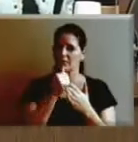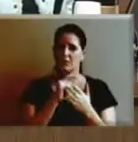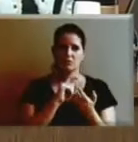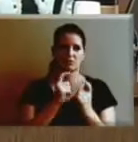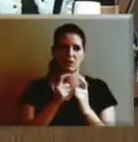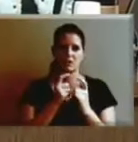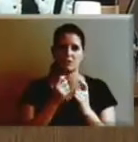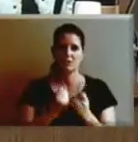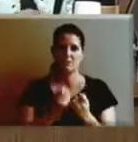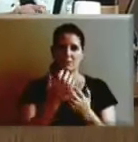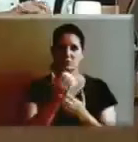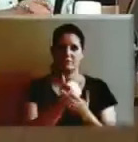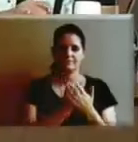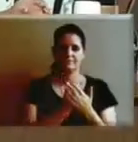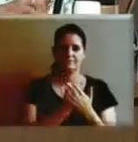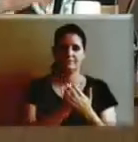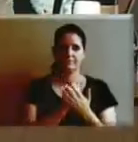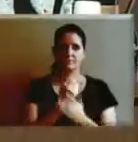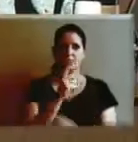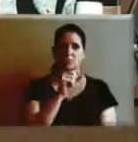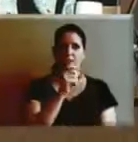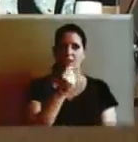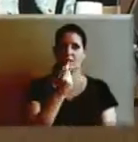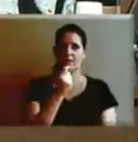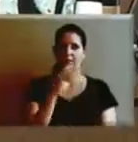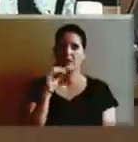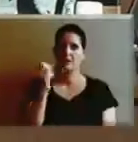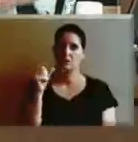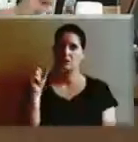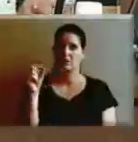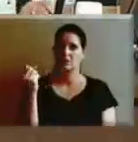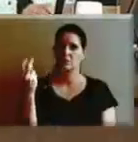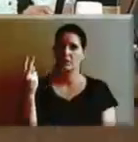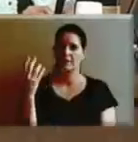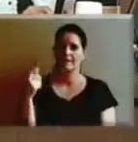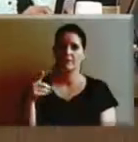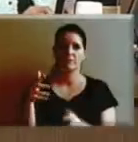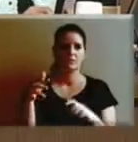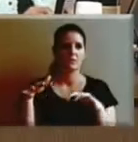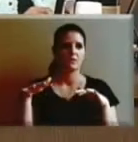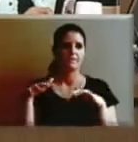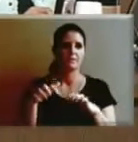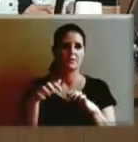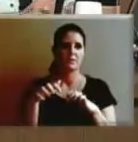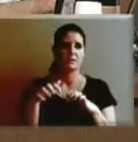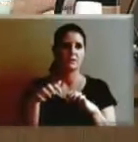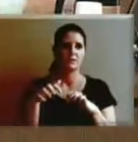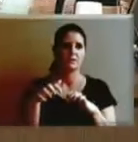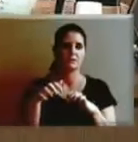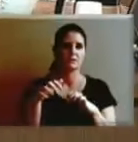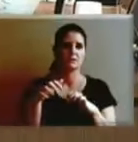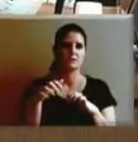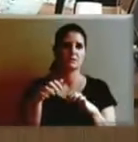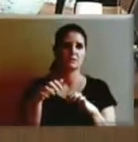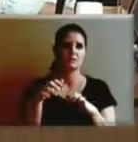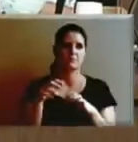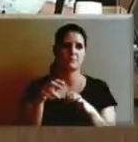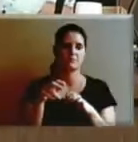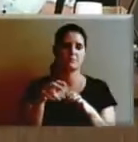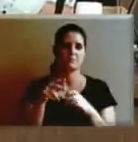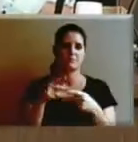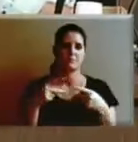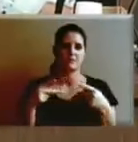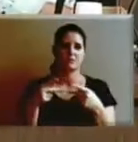In 11-12, through the reorganization and the freezing of positions, we saved over $4.4 million.